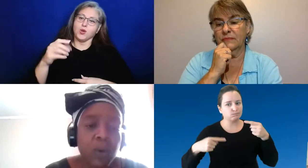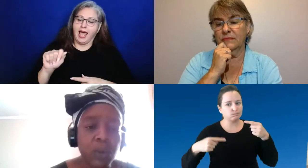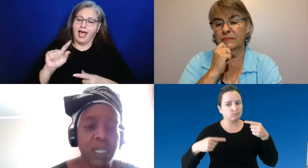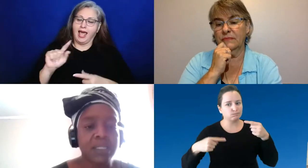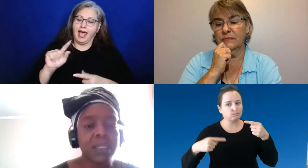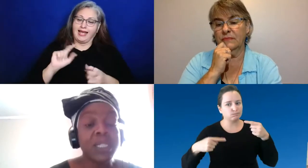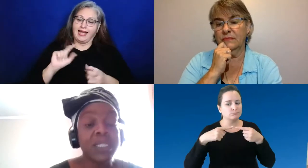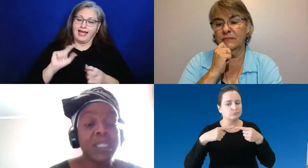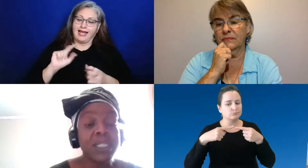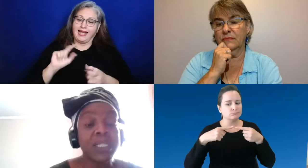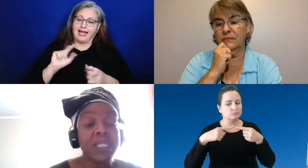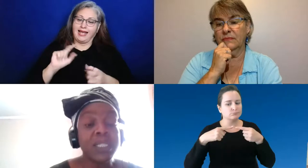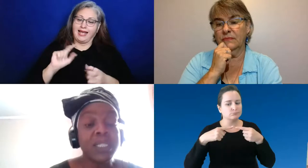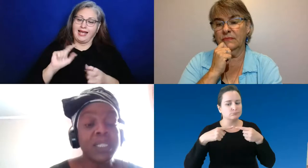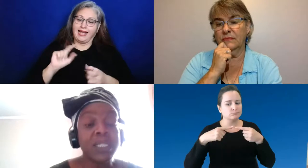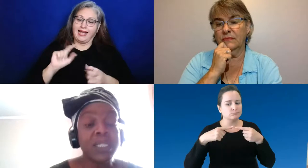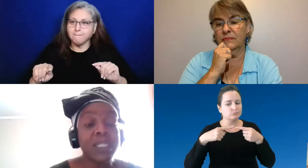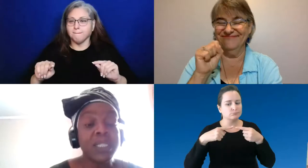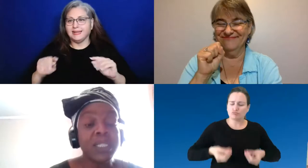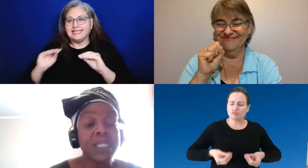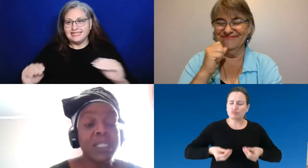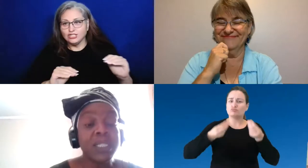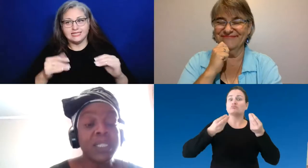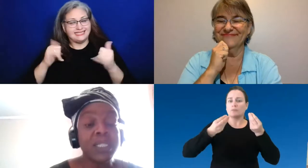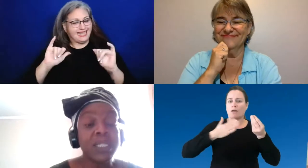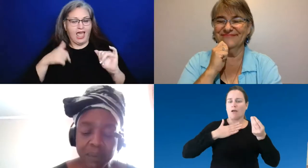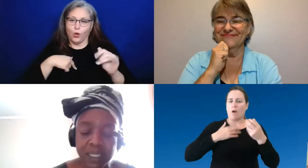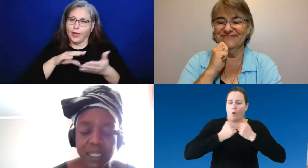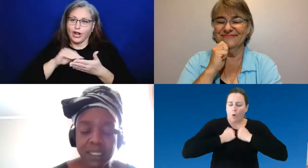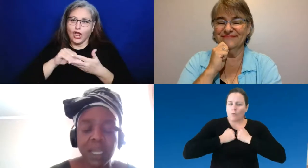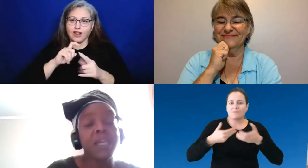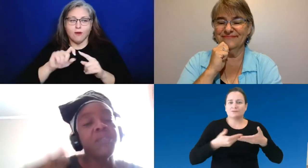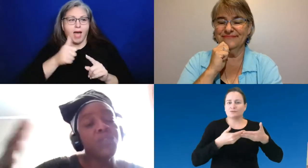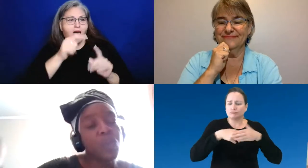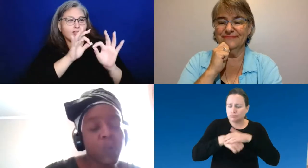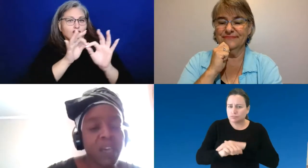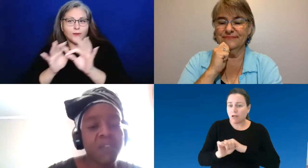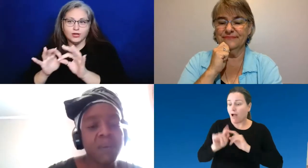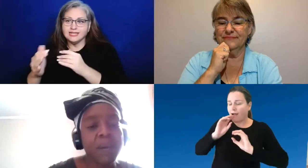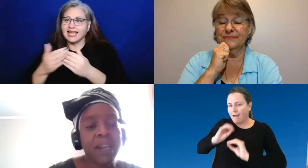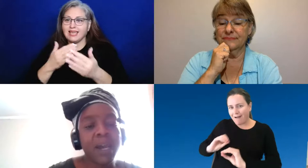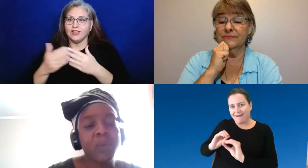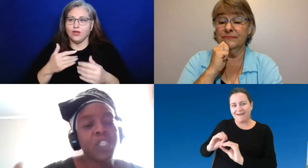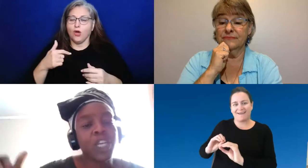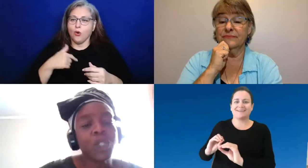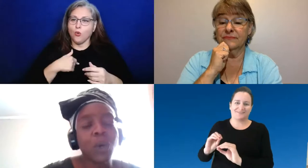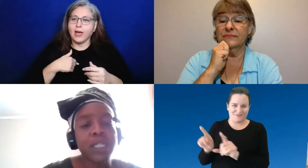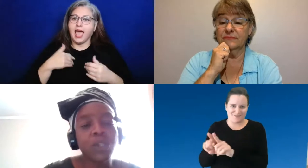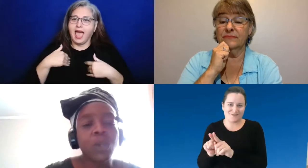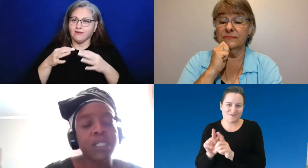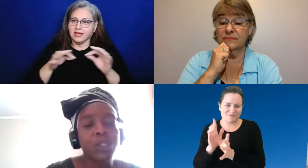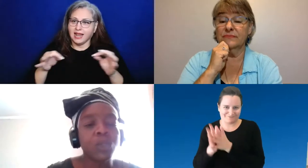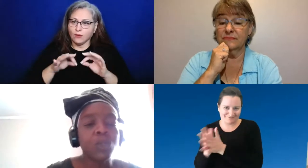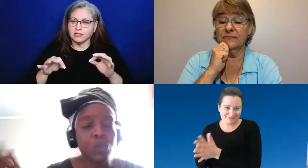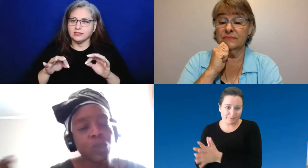our coders, and we're still teaching them, and we're still learning from other interpreters. Even though we have verbal language,